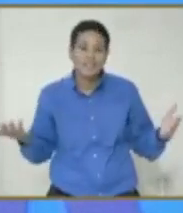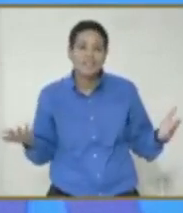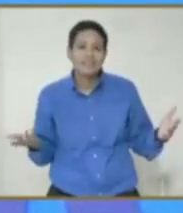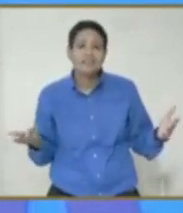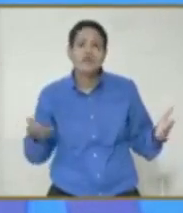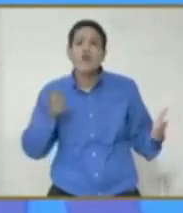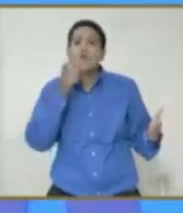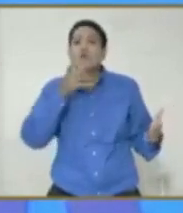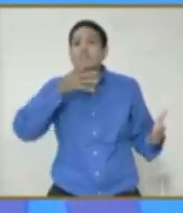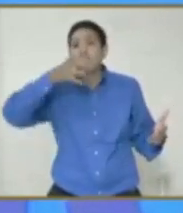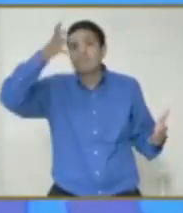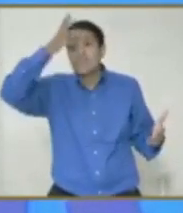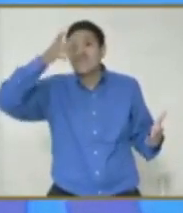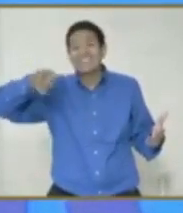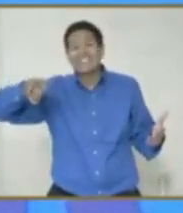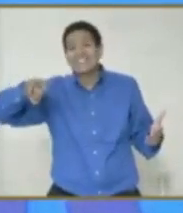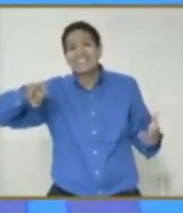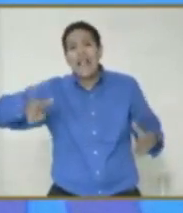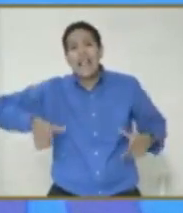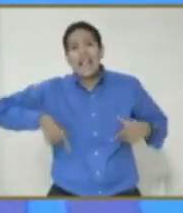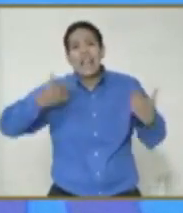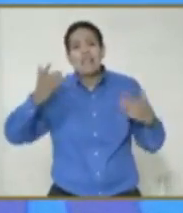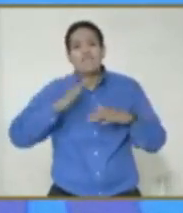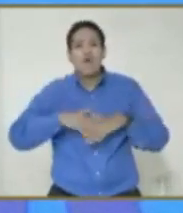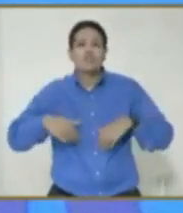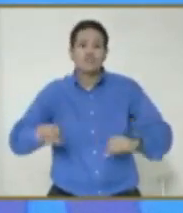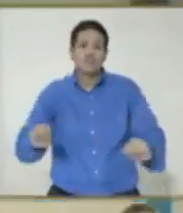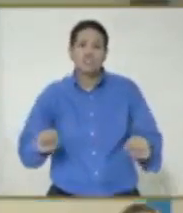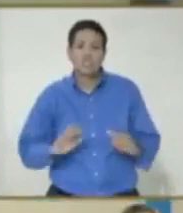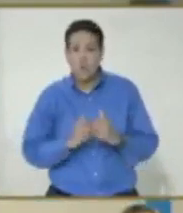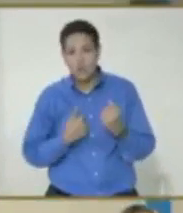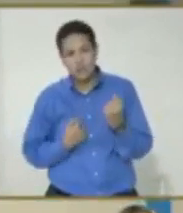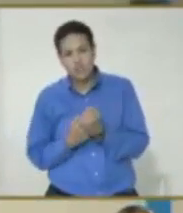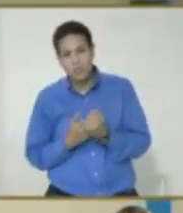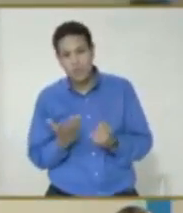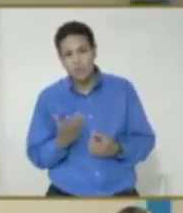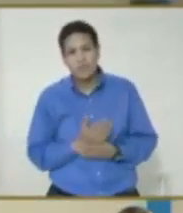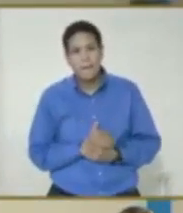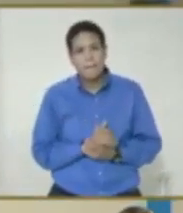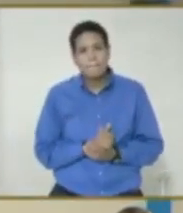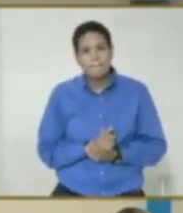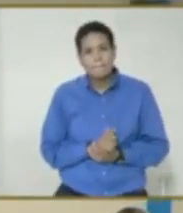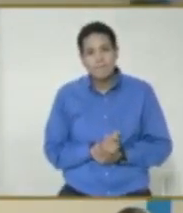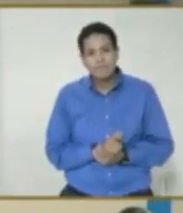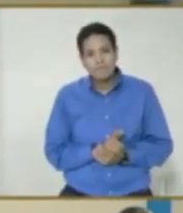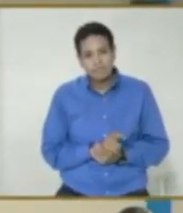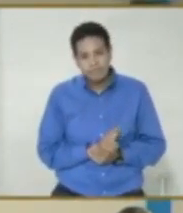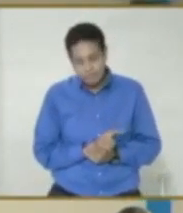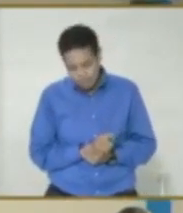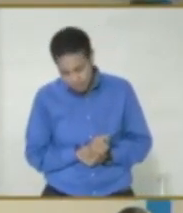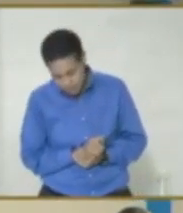whose parents live on the streets. Okay, so we have some